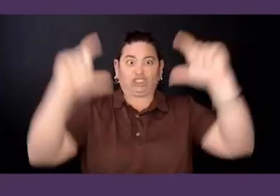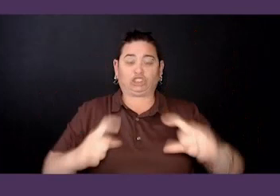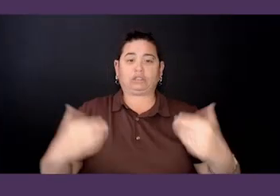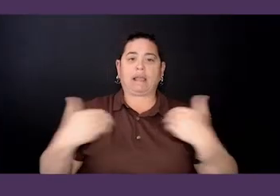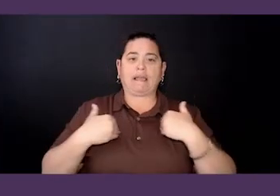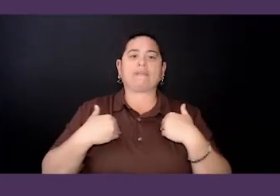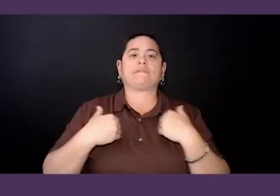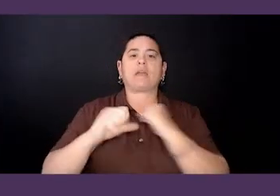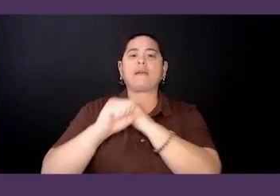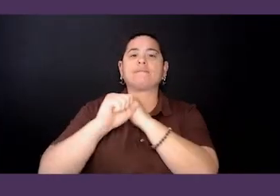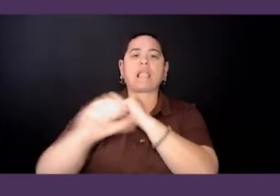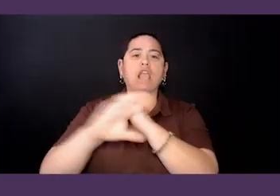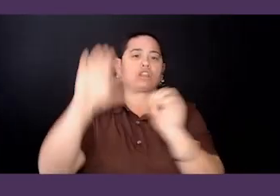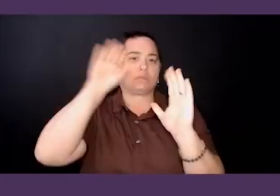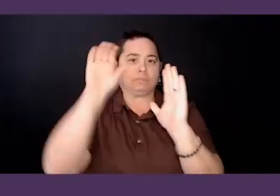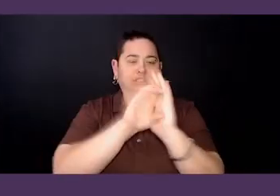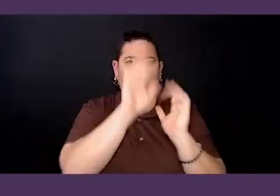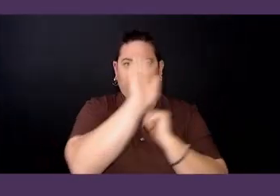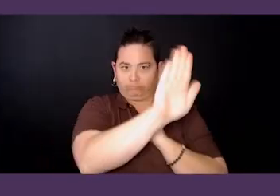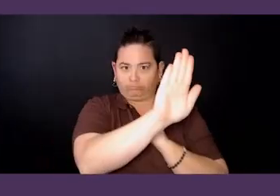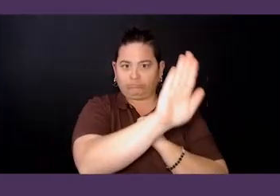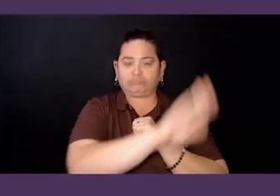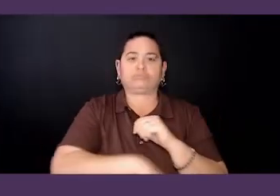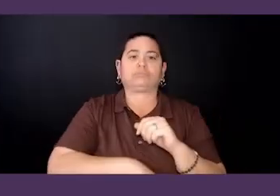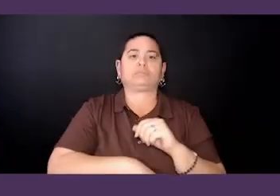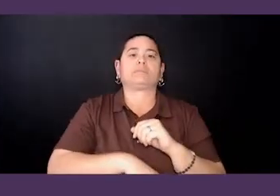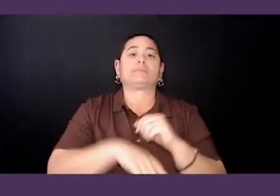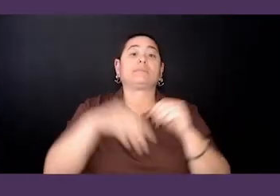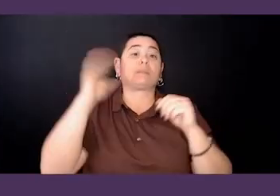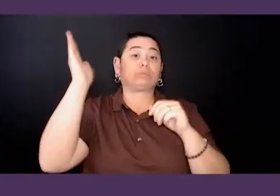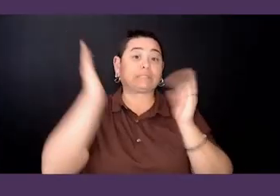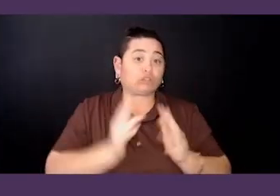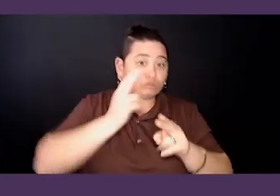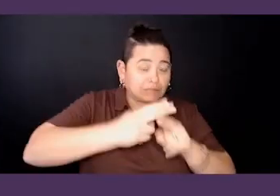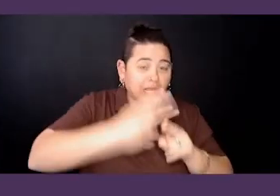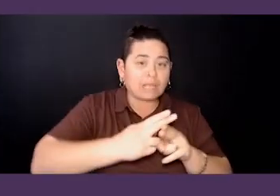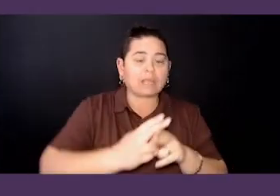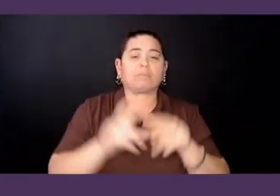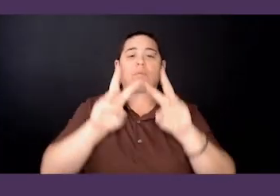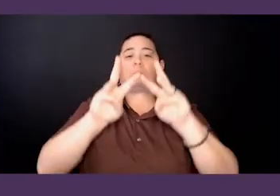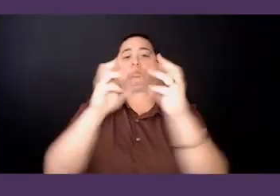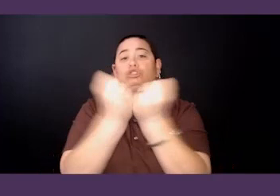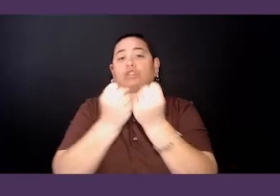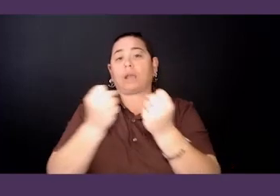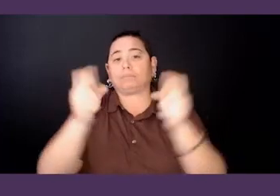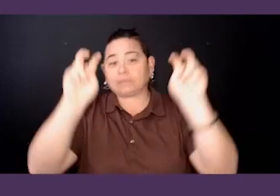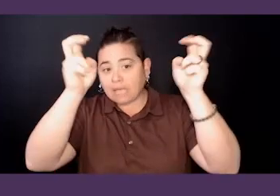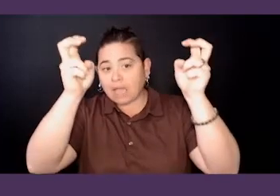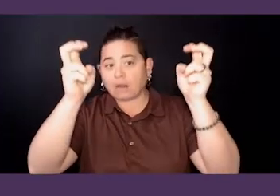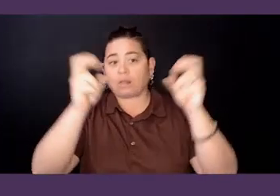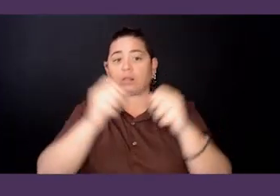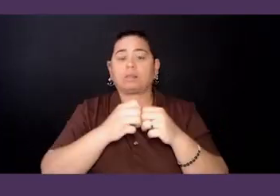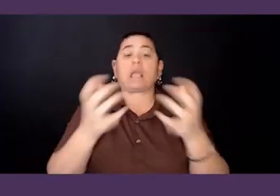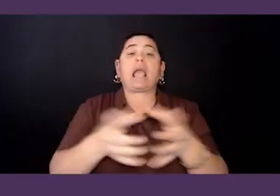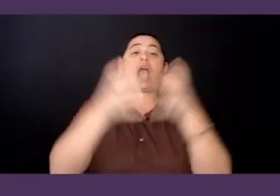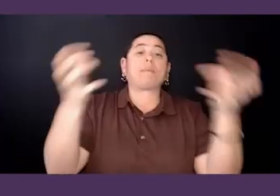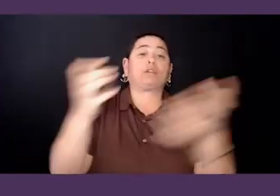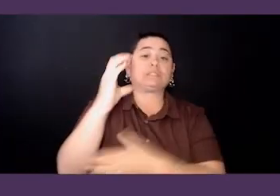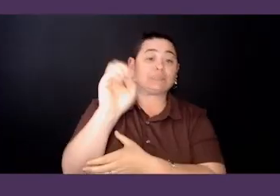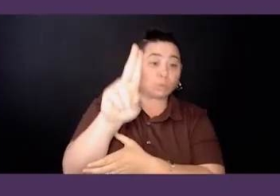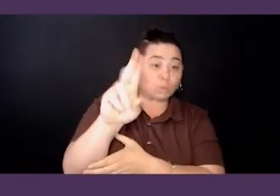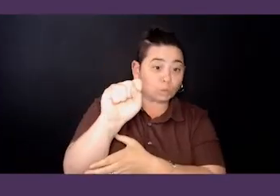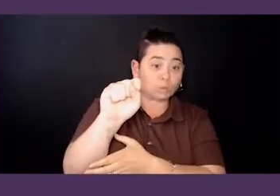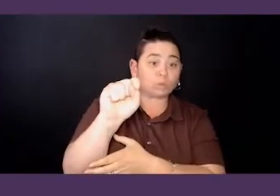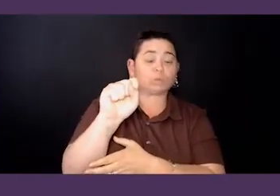Each workshop listed will have a thumbnail of the workshop flyer, the workshop title, the date and time of the workshop, the